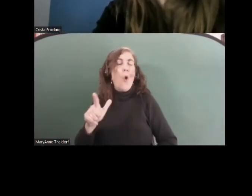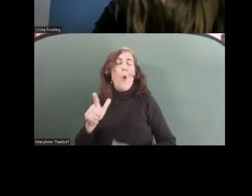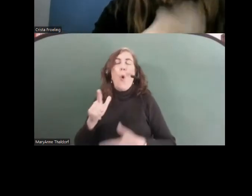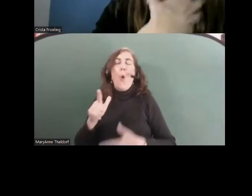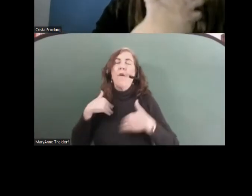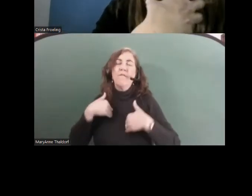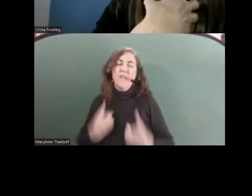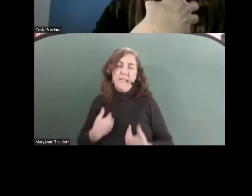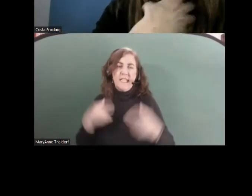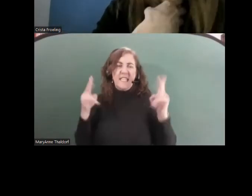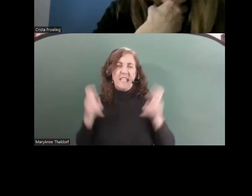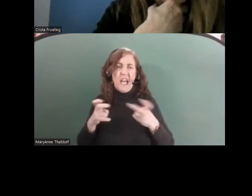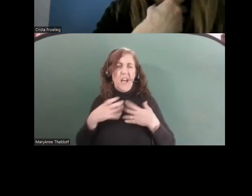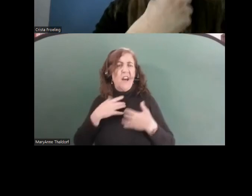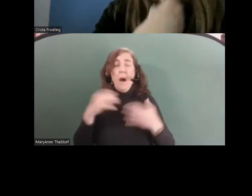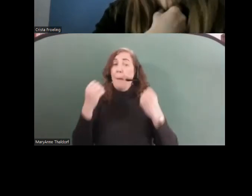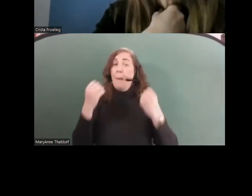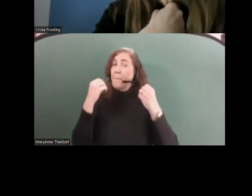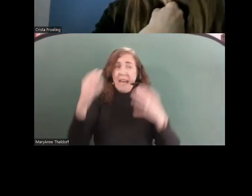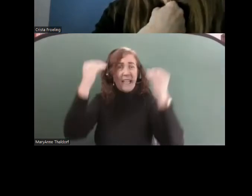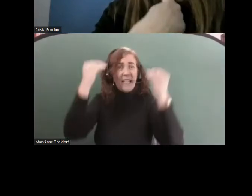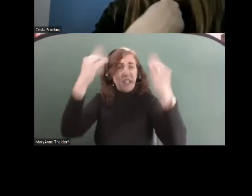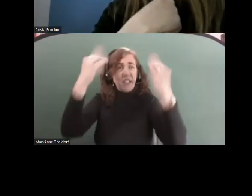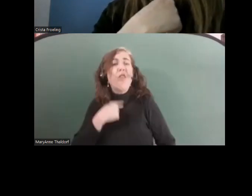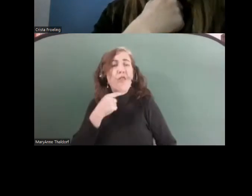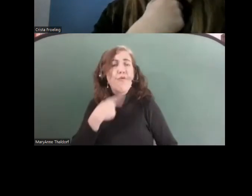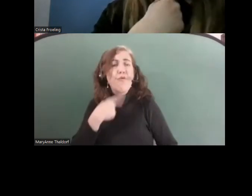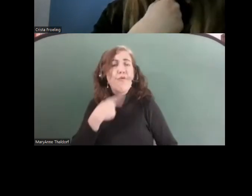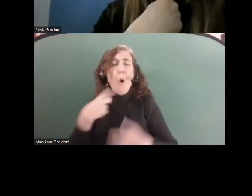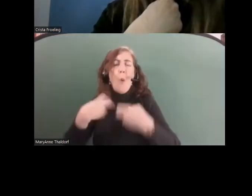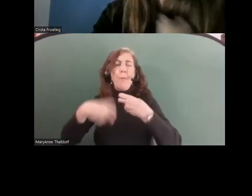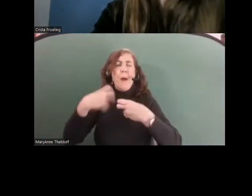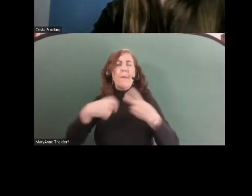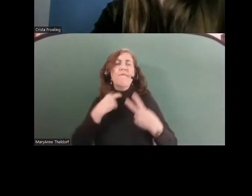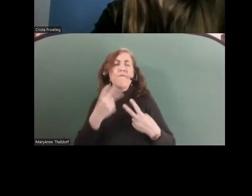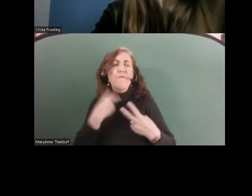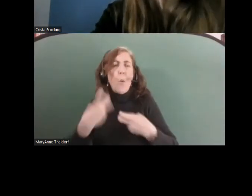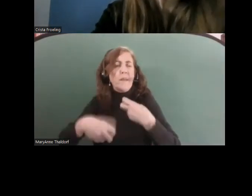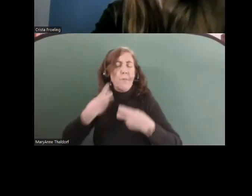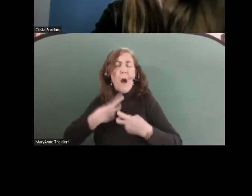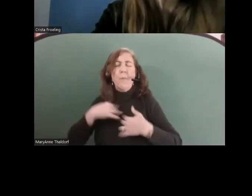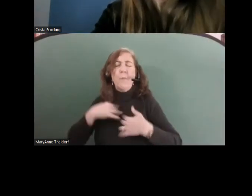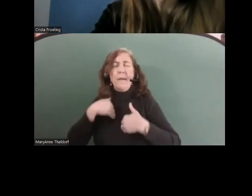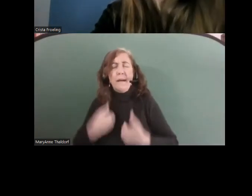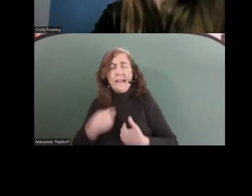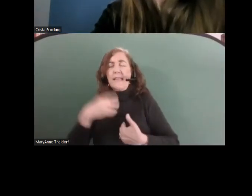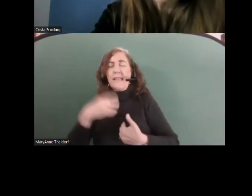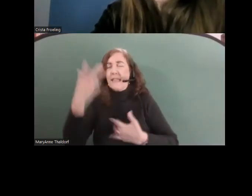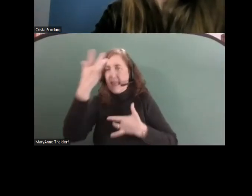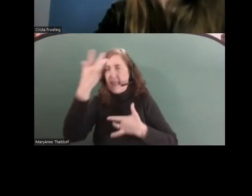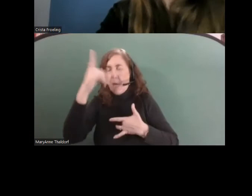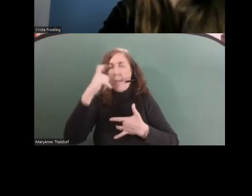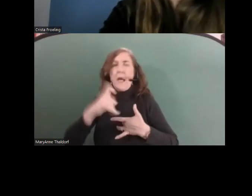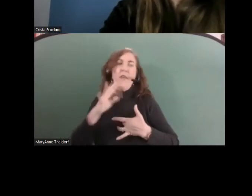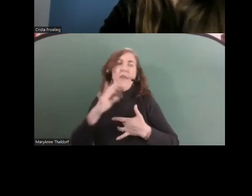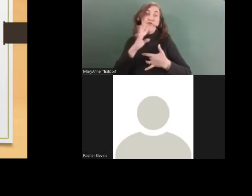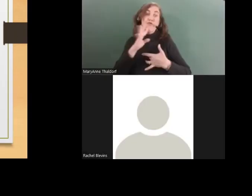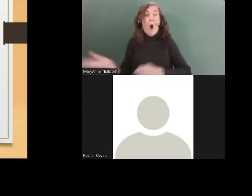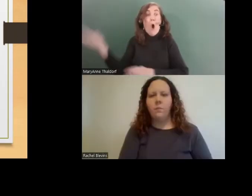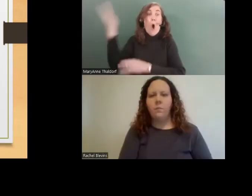they have a lot of throat problems, voice problems, they get sick. So it's also hard on the teachers too.